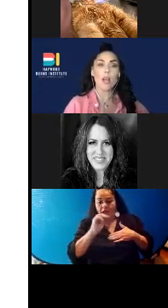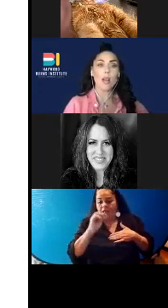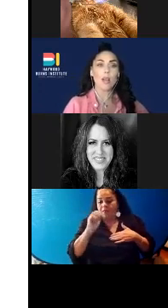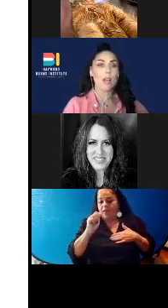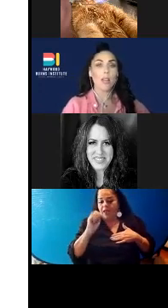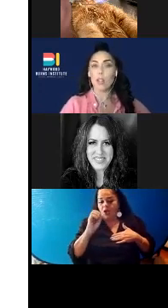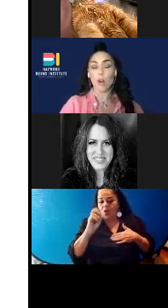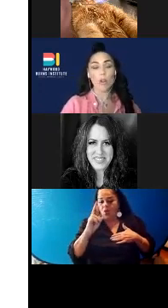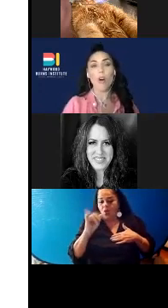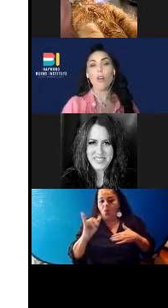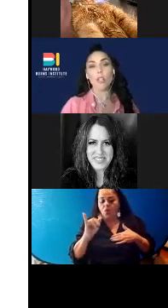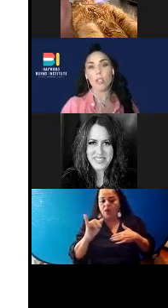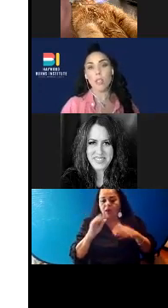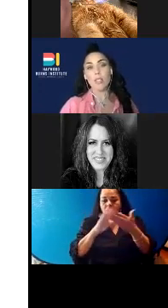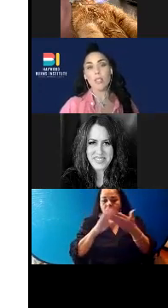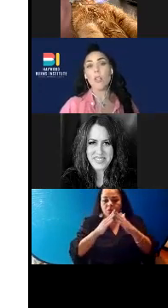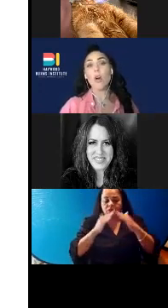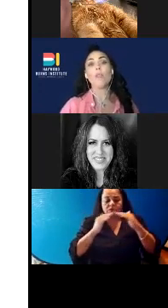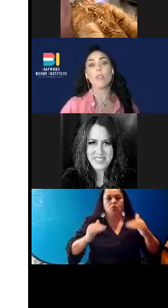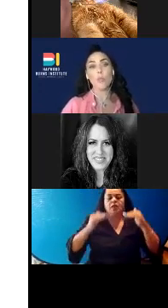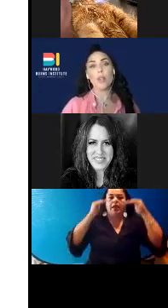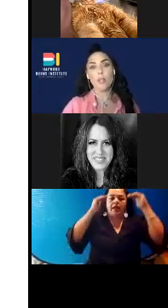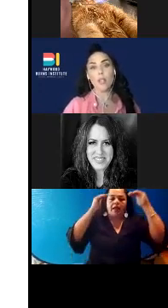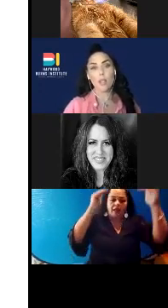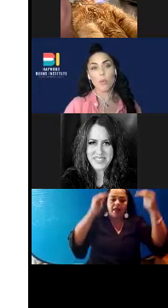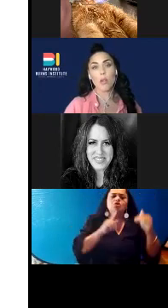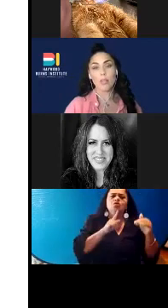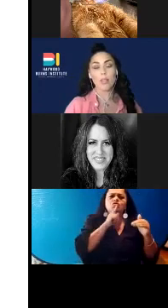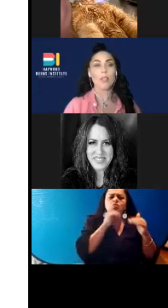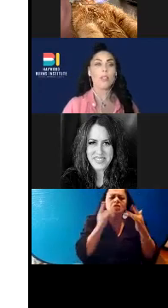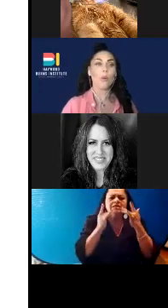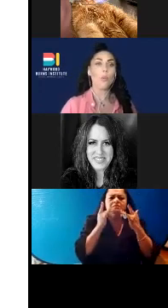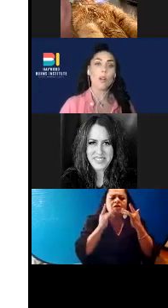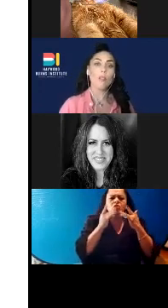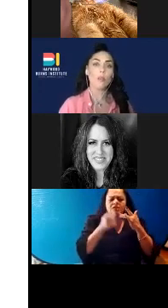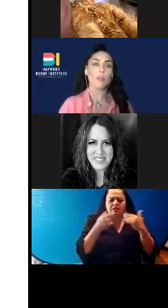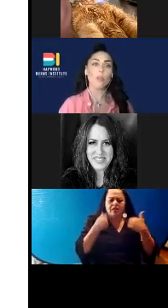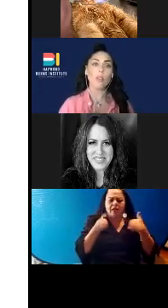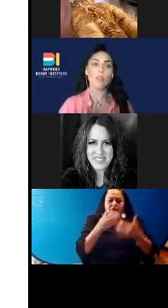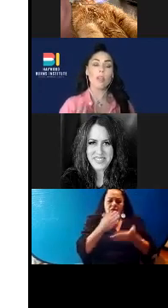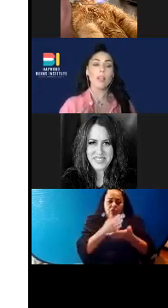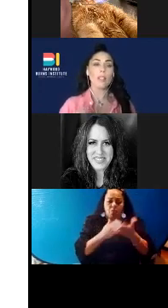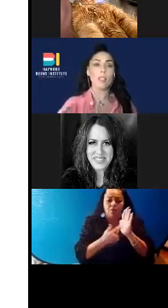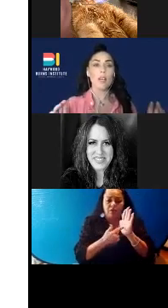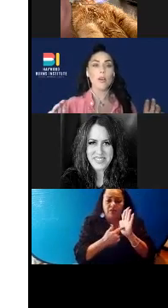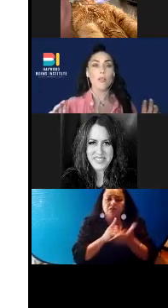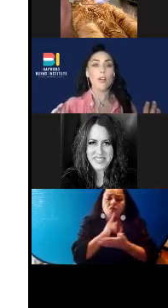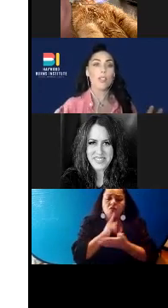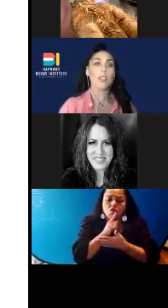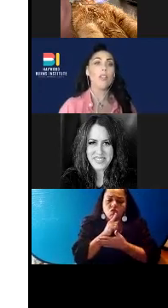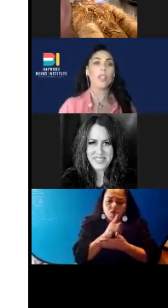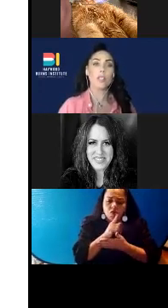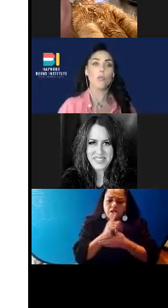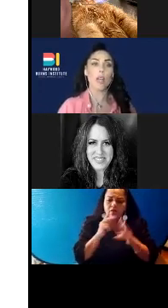really ahead on all the really harmful disparity data that we know exists. And so part of this was they did a